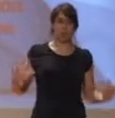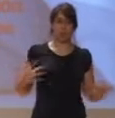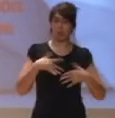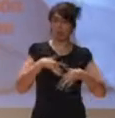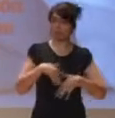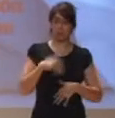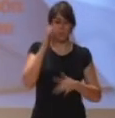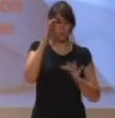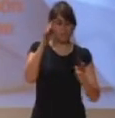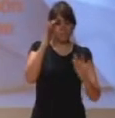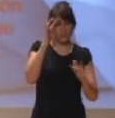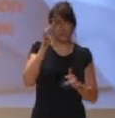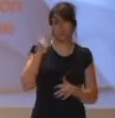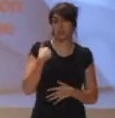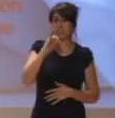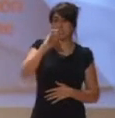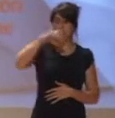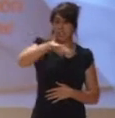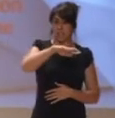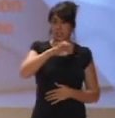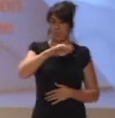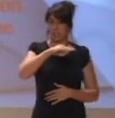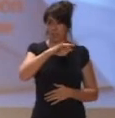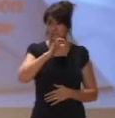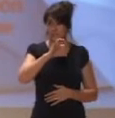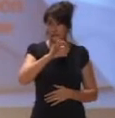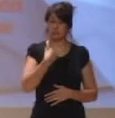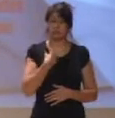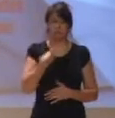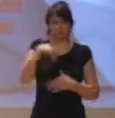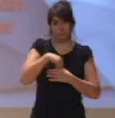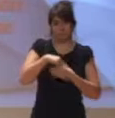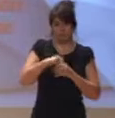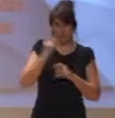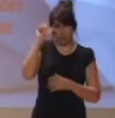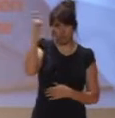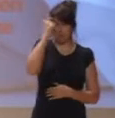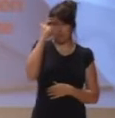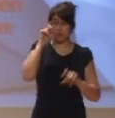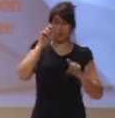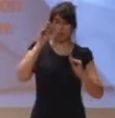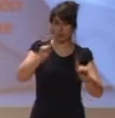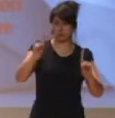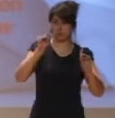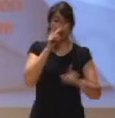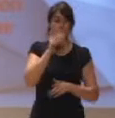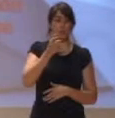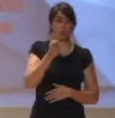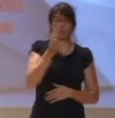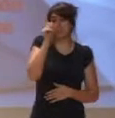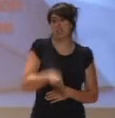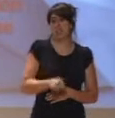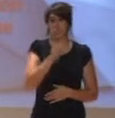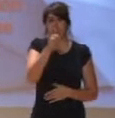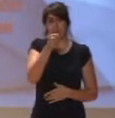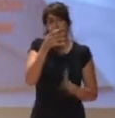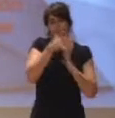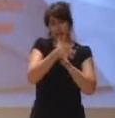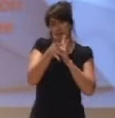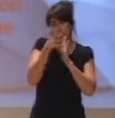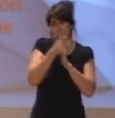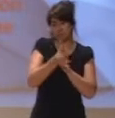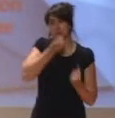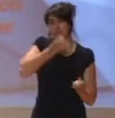and how we can incorporate INREDIS technologies to pedagogical concepts. And